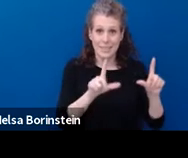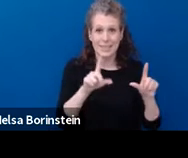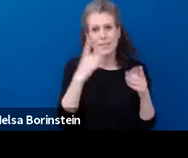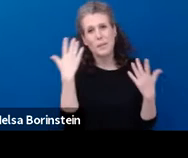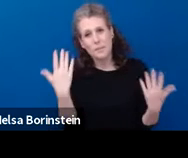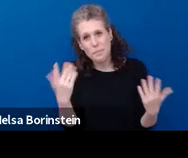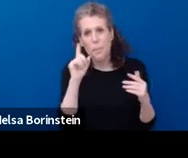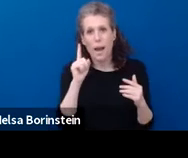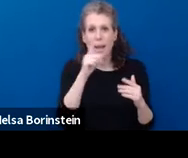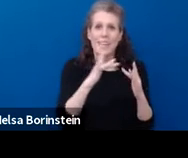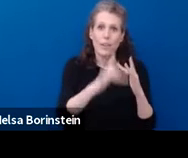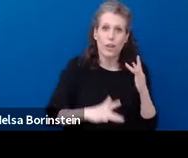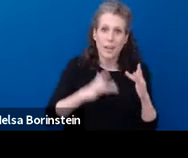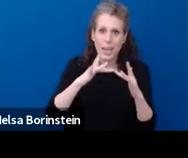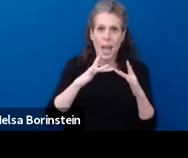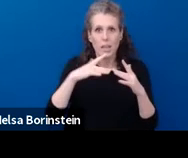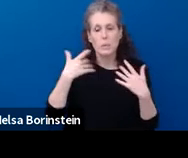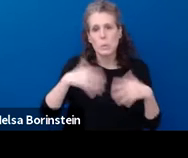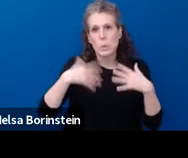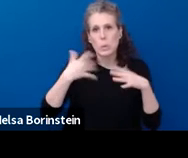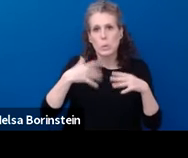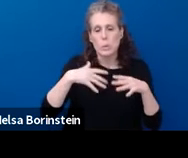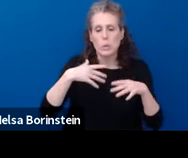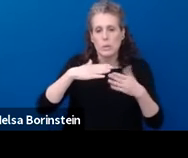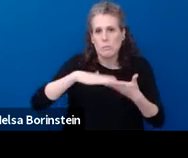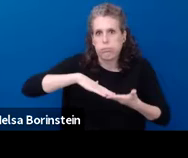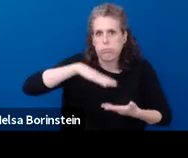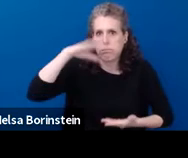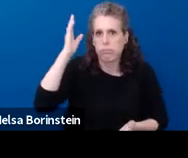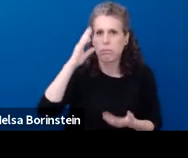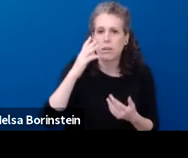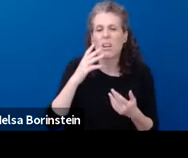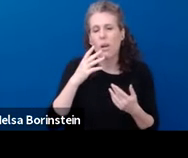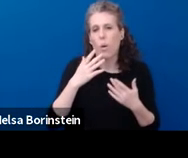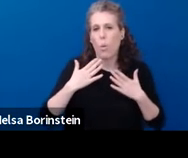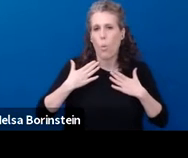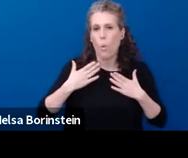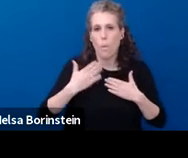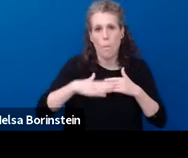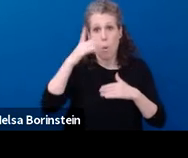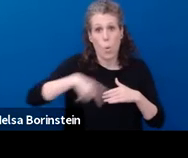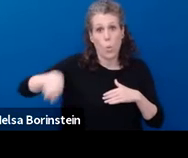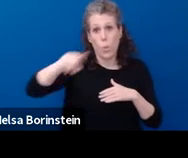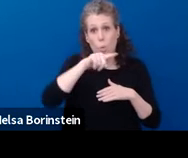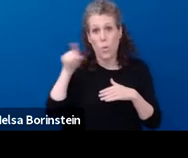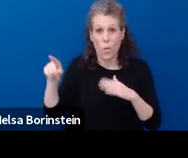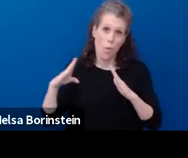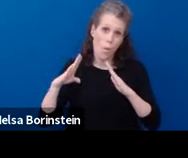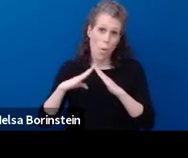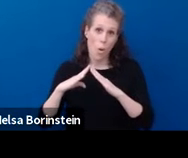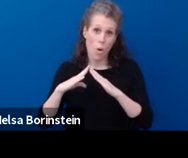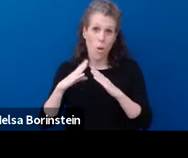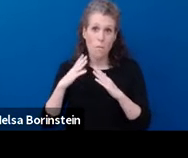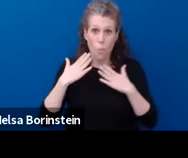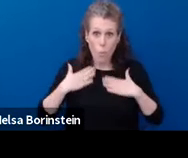the internet, it's usually better for people who are, now that we're all, most of us at least, sitting at home for the Wi-Fi to